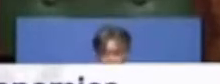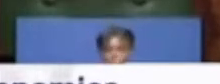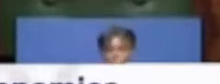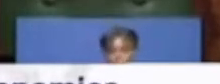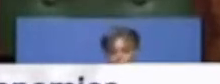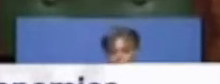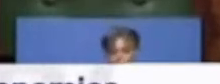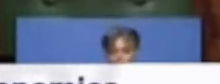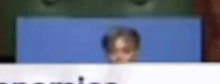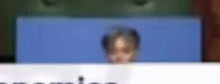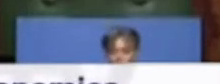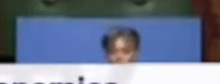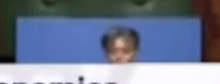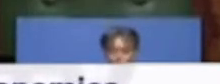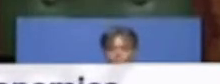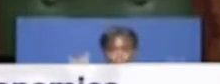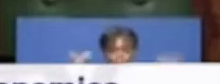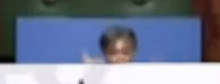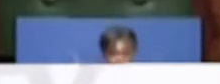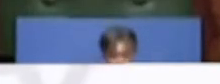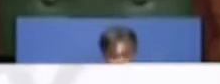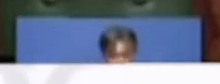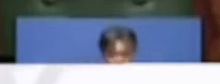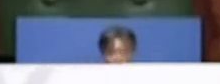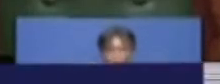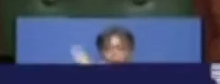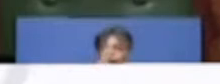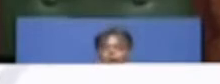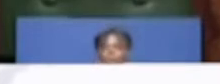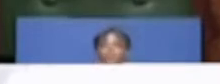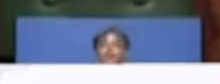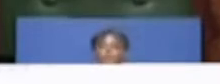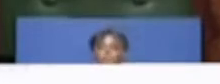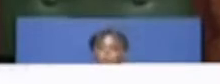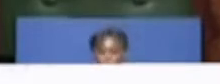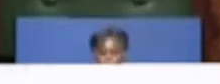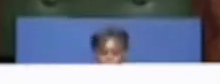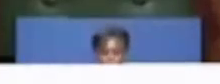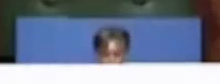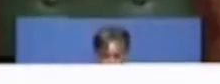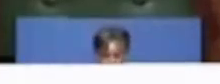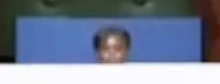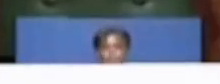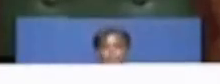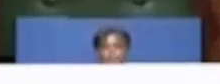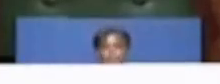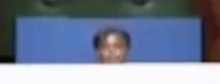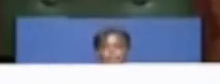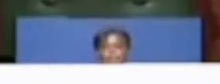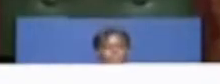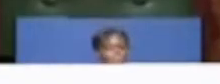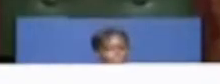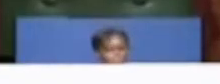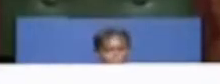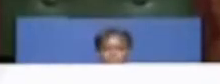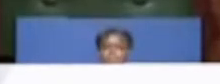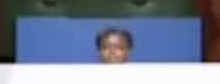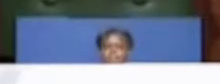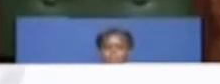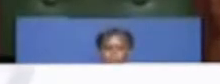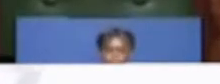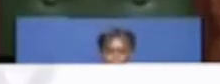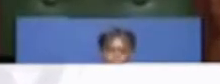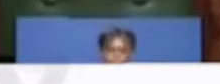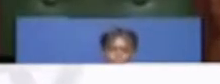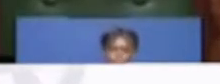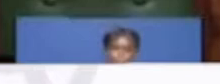issued a directive that any African wishing to visit Kenya would be eligible to receive a visa at the